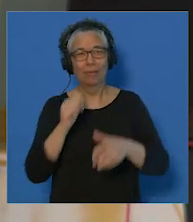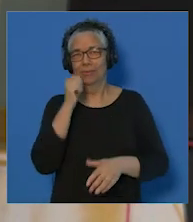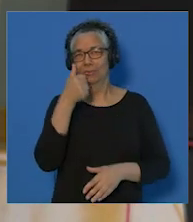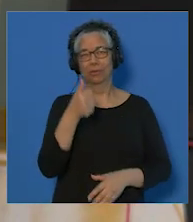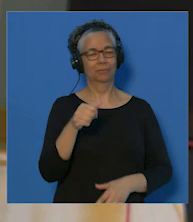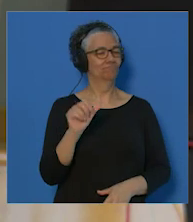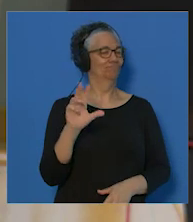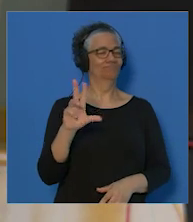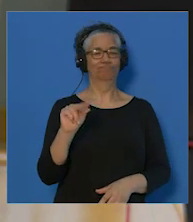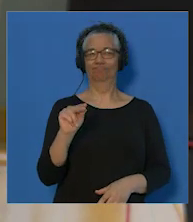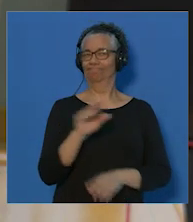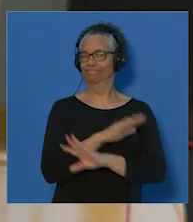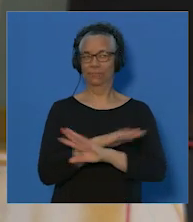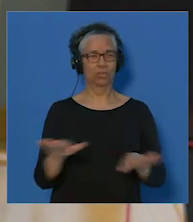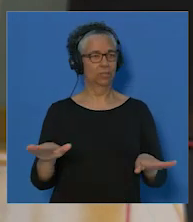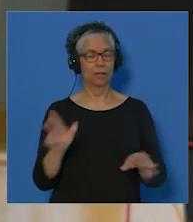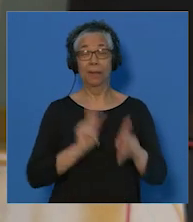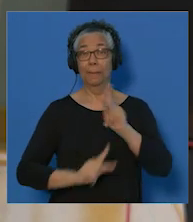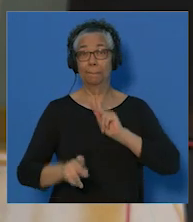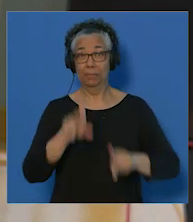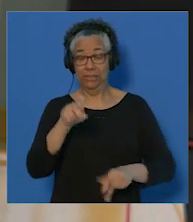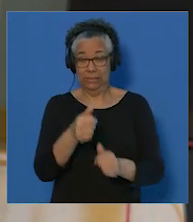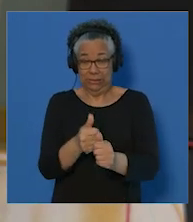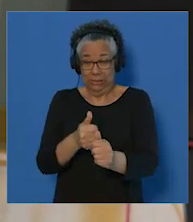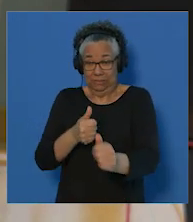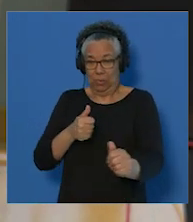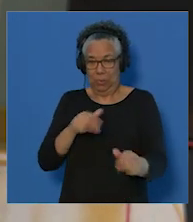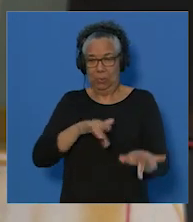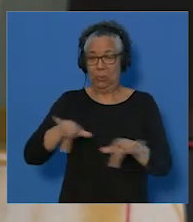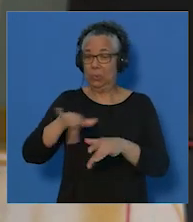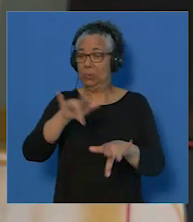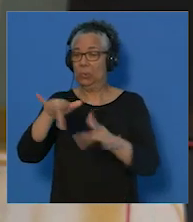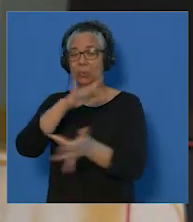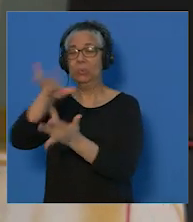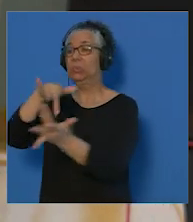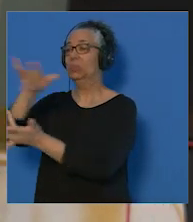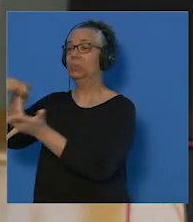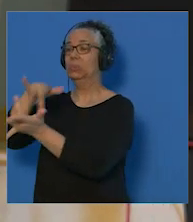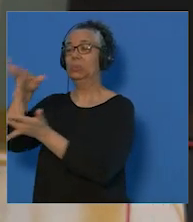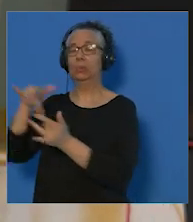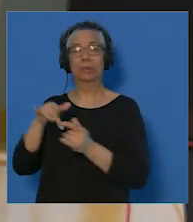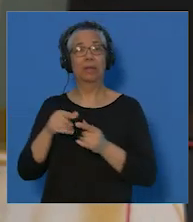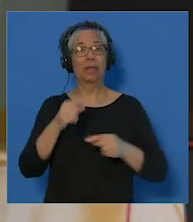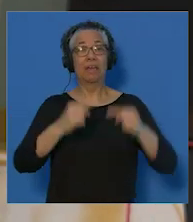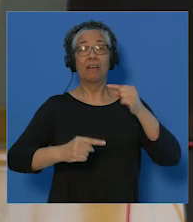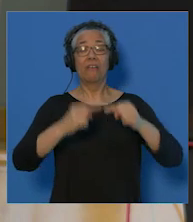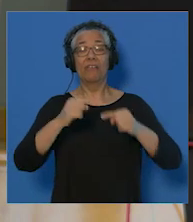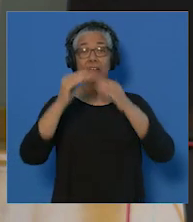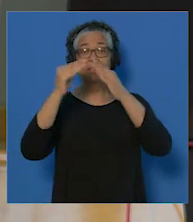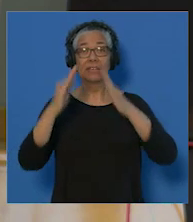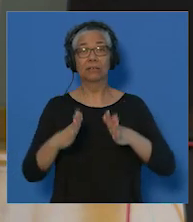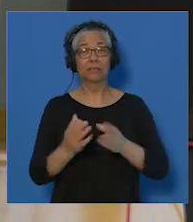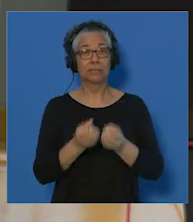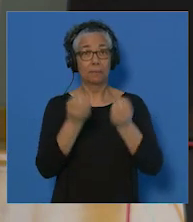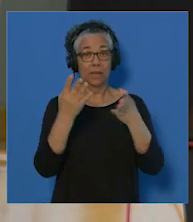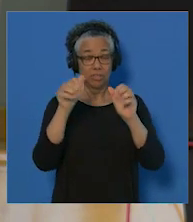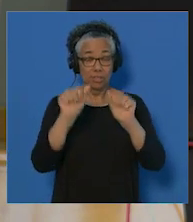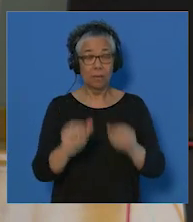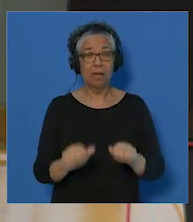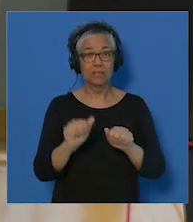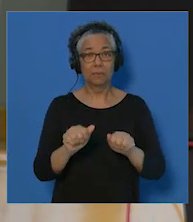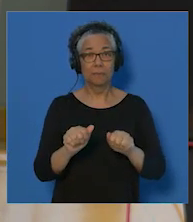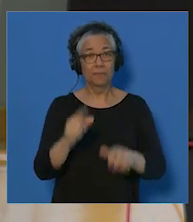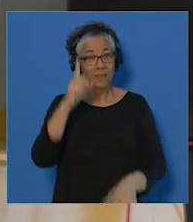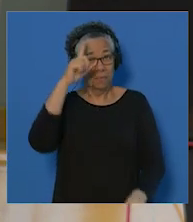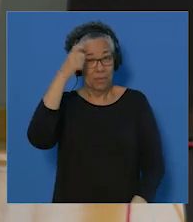don't. People still need to avoid moving about and congregating with different households as much as possible. The fact that